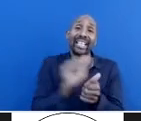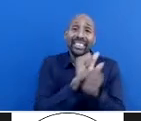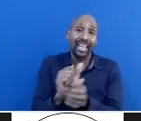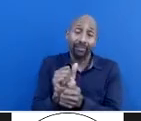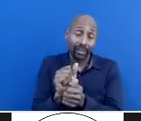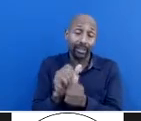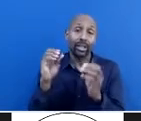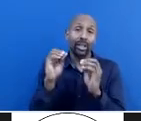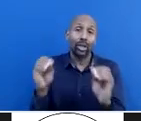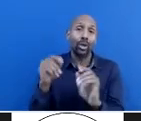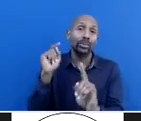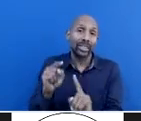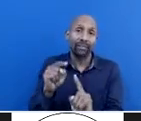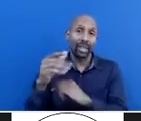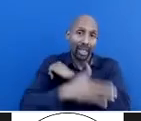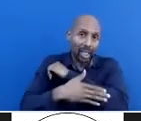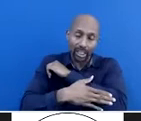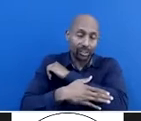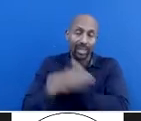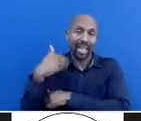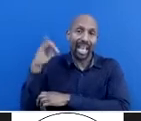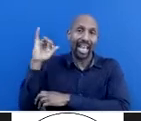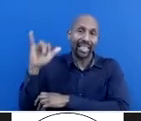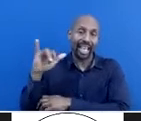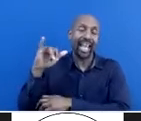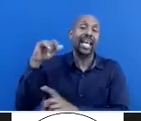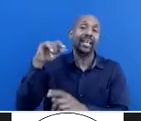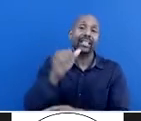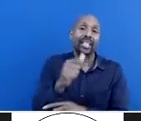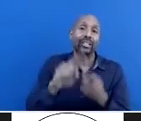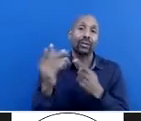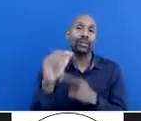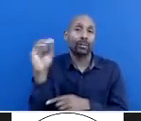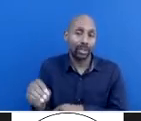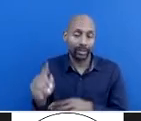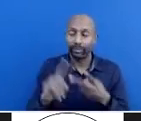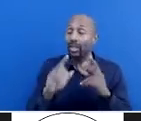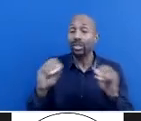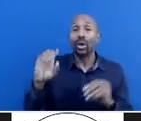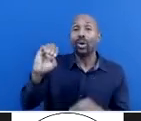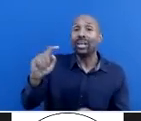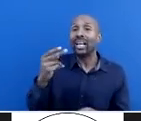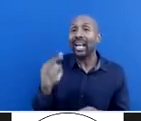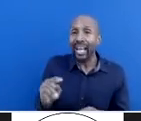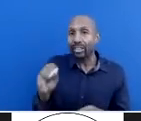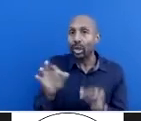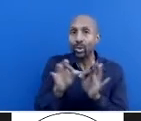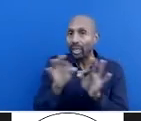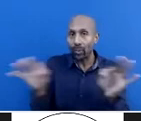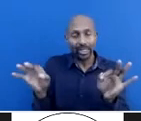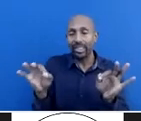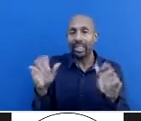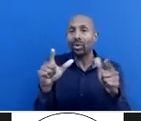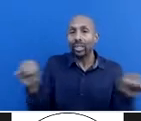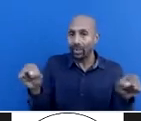Africa amounted to 10 or 15% of the population. No ethno-linguistic group amounted to 10 or 15% of the population.